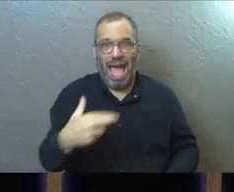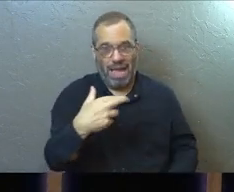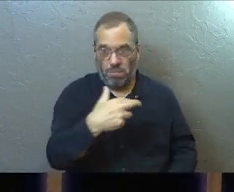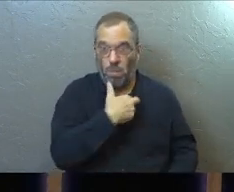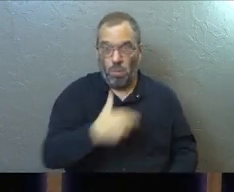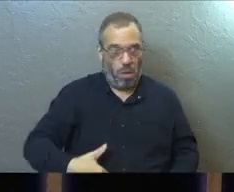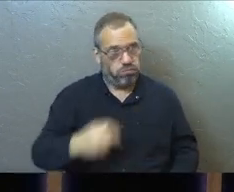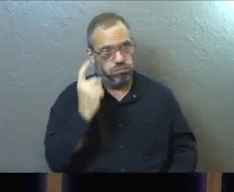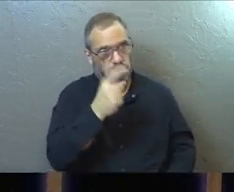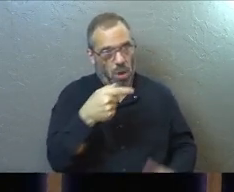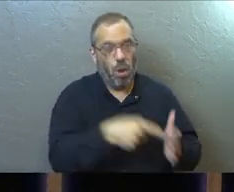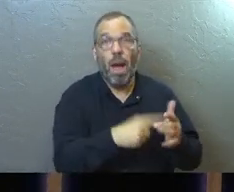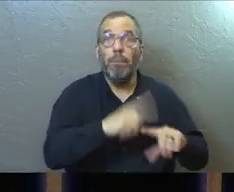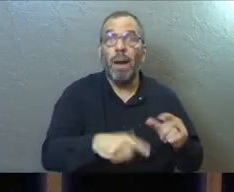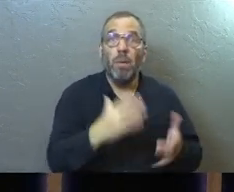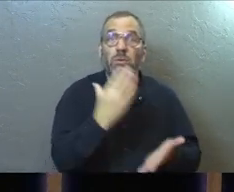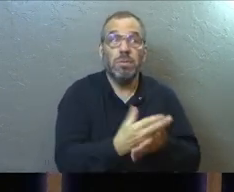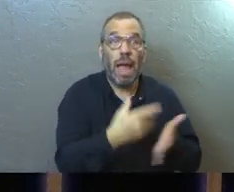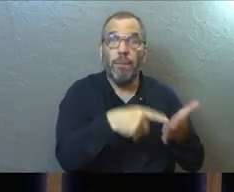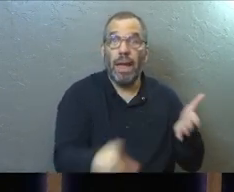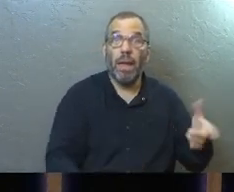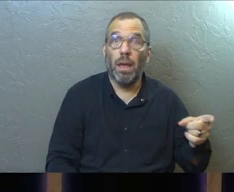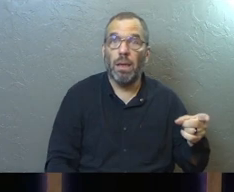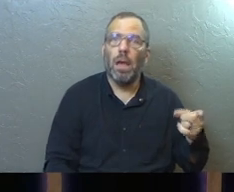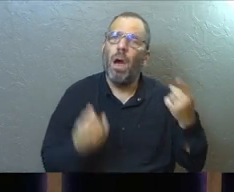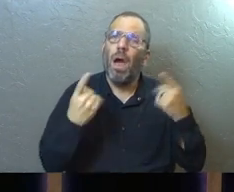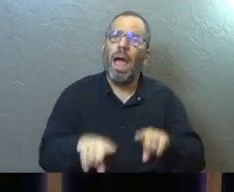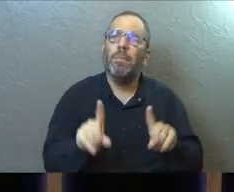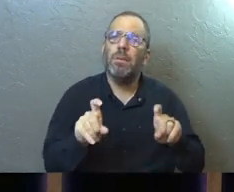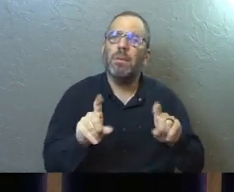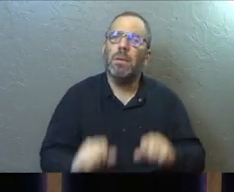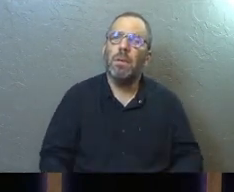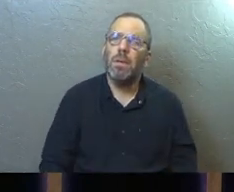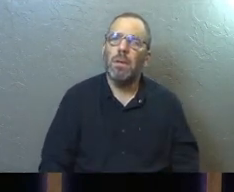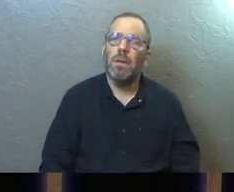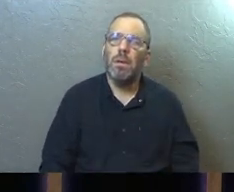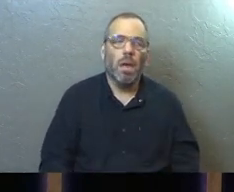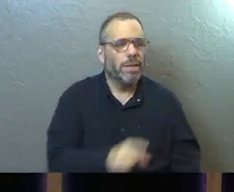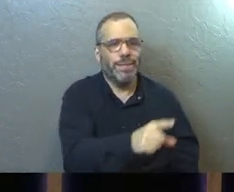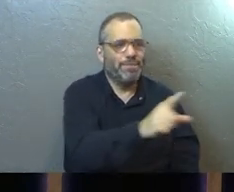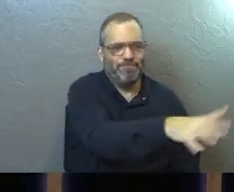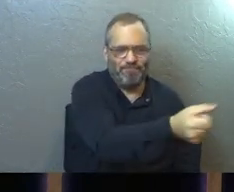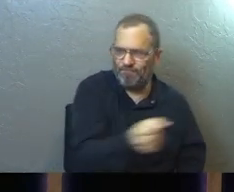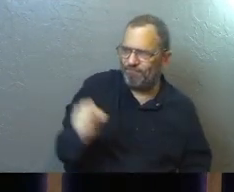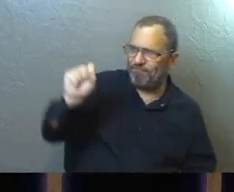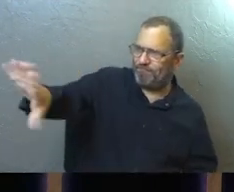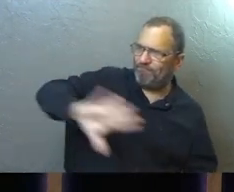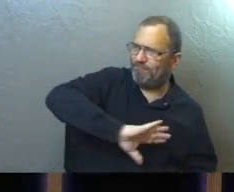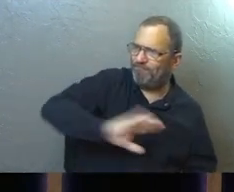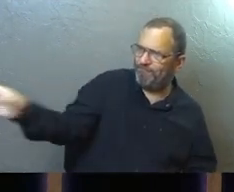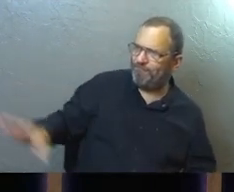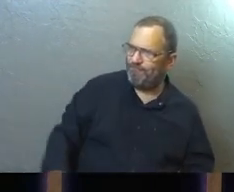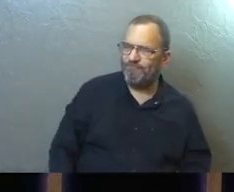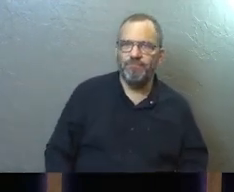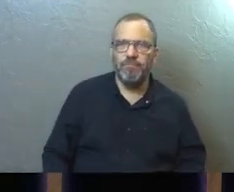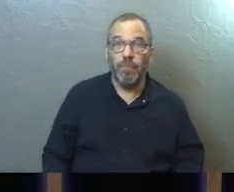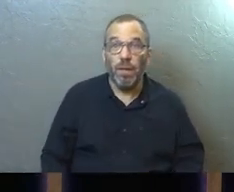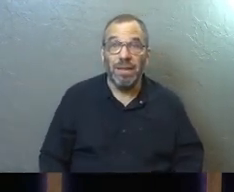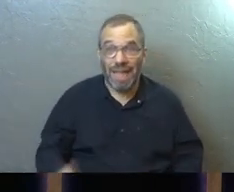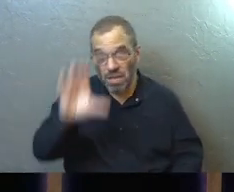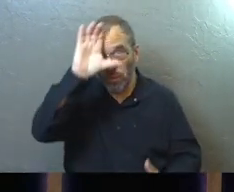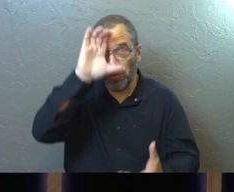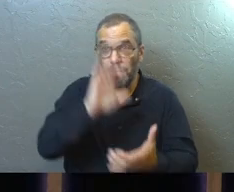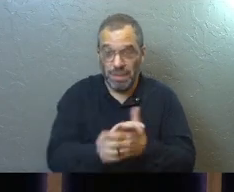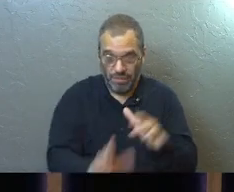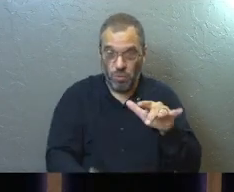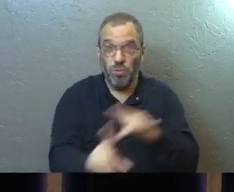a room. But as soon as you stop paying, what happens? You're out. See, some of you have come to